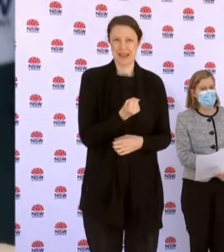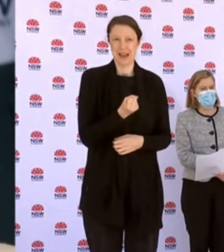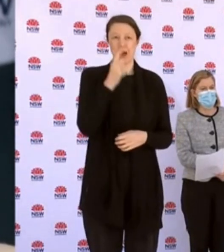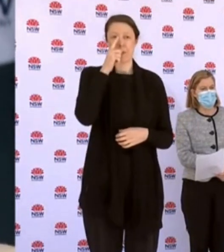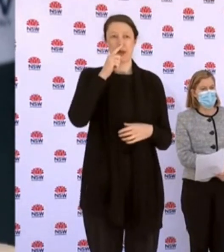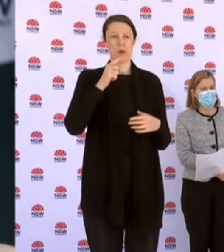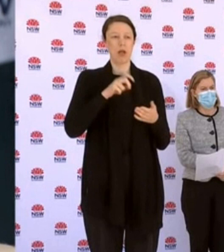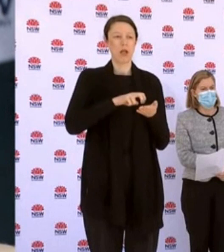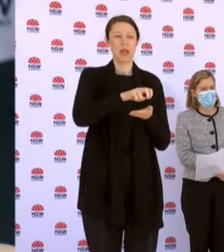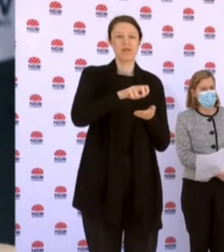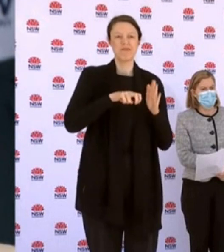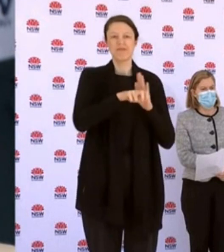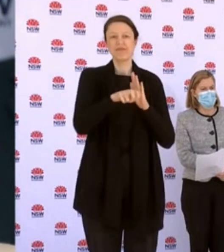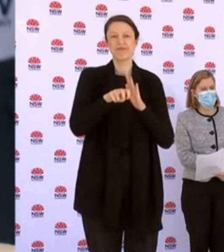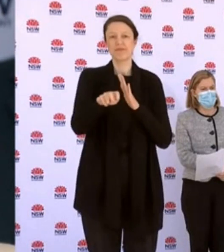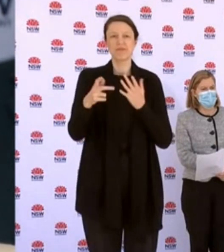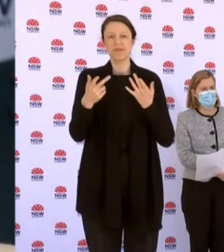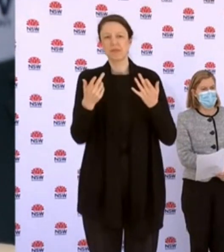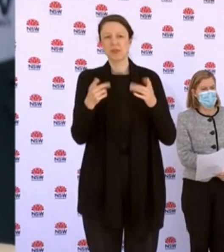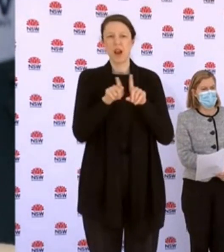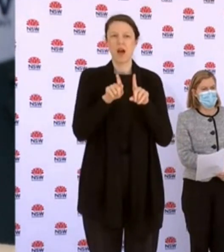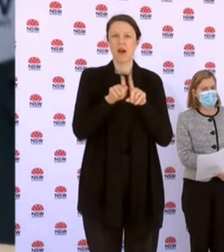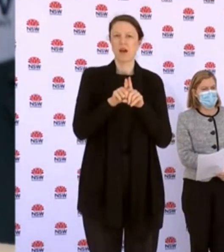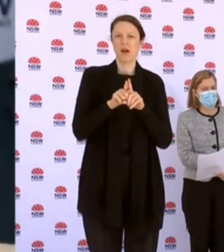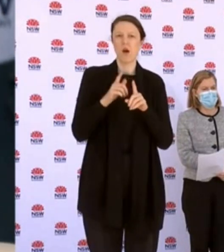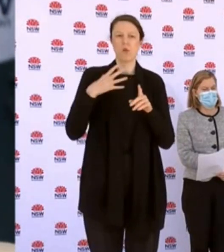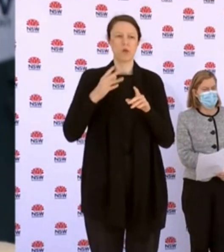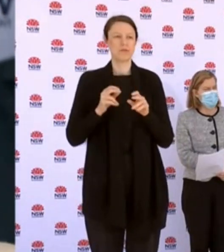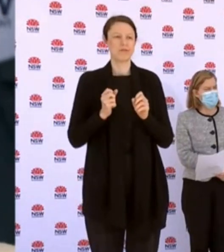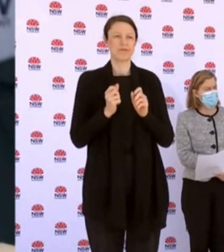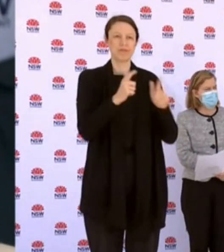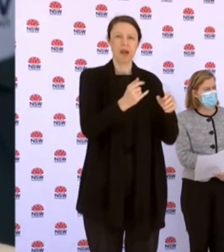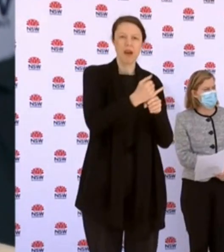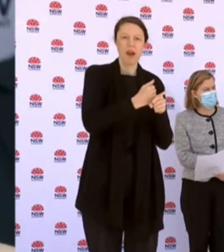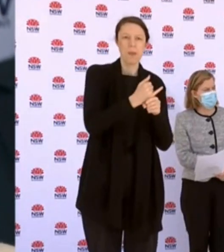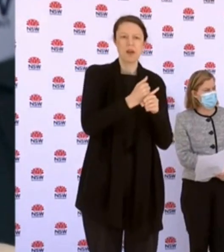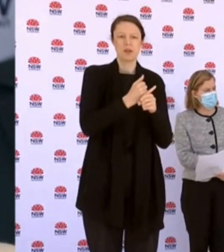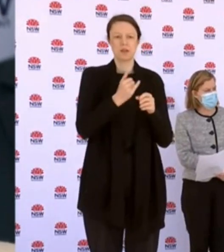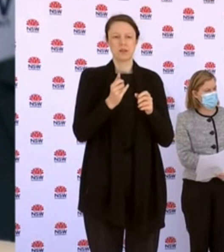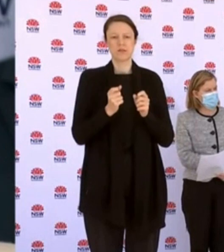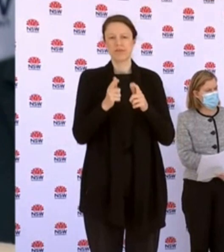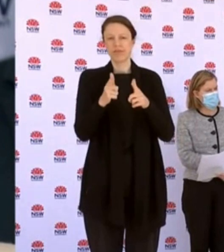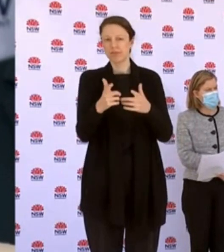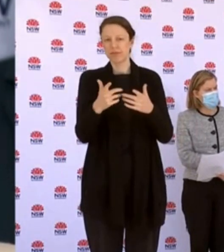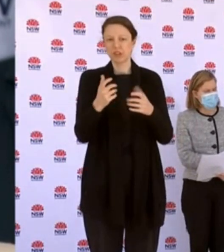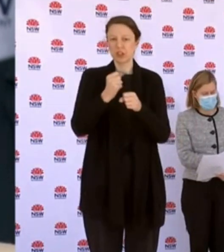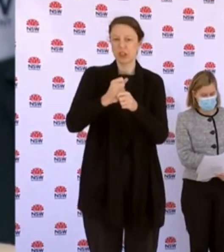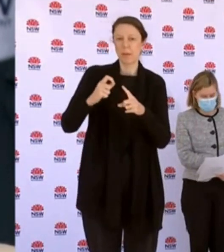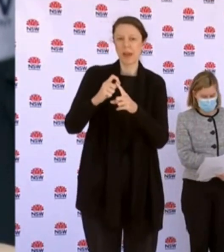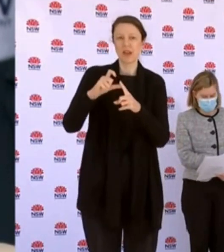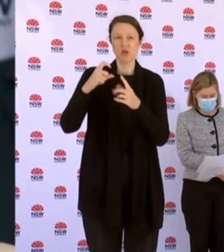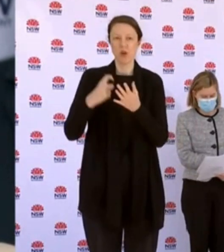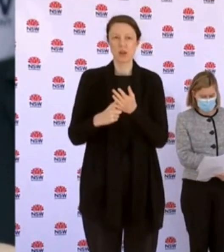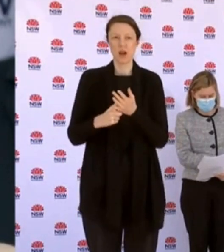to pharmacists while they had symptoms to get medical attention. They went to GP clinics, they went to GPs. Please know that if you